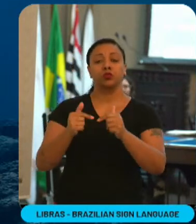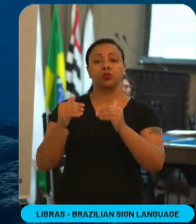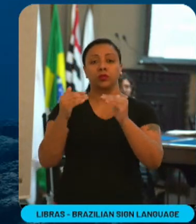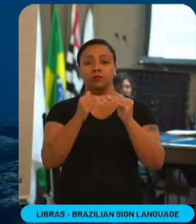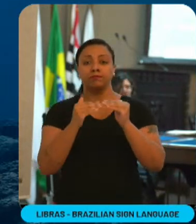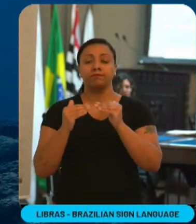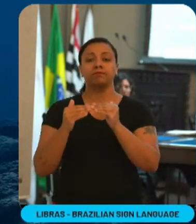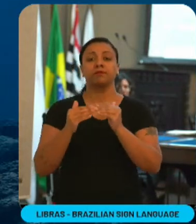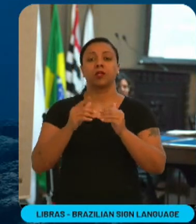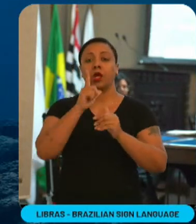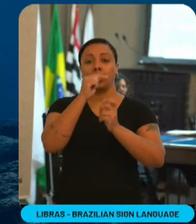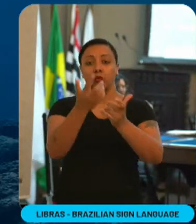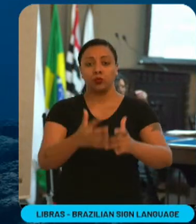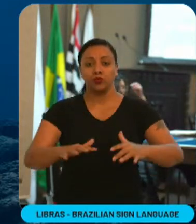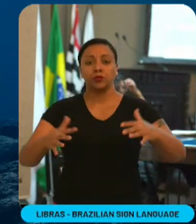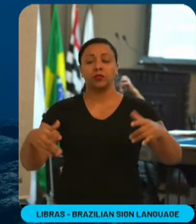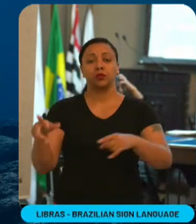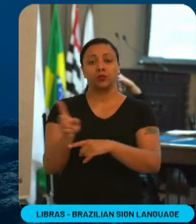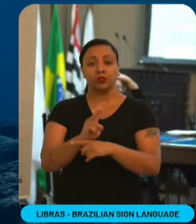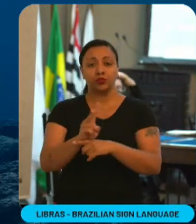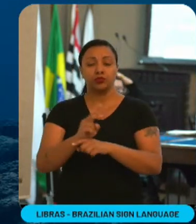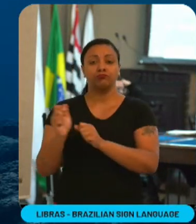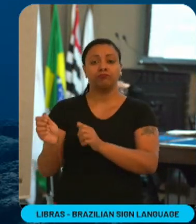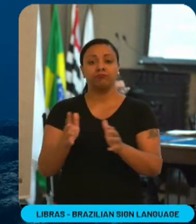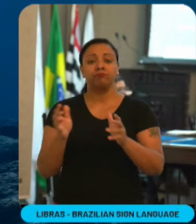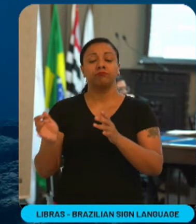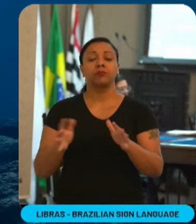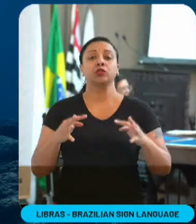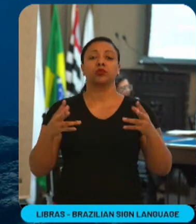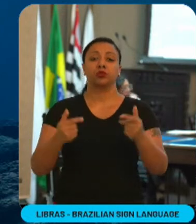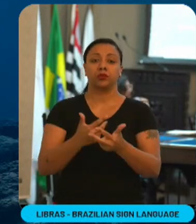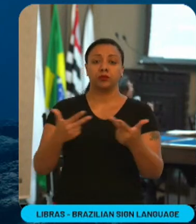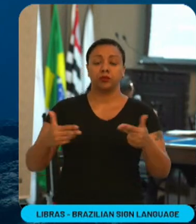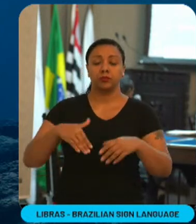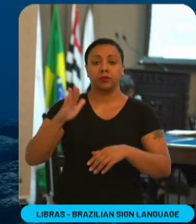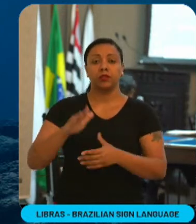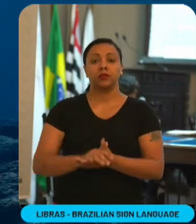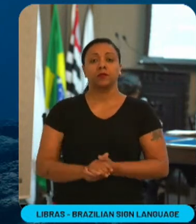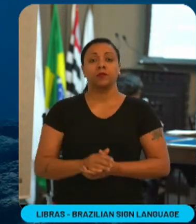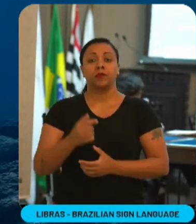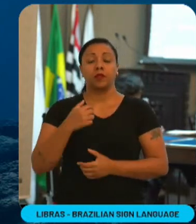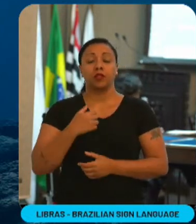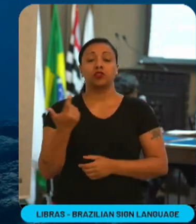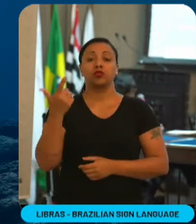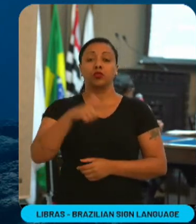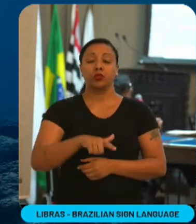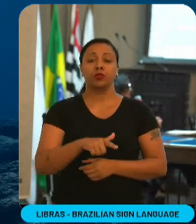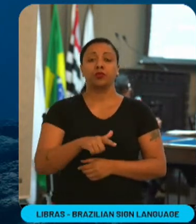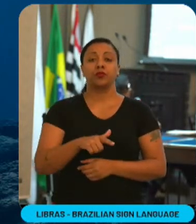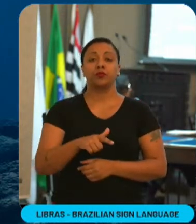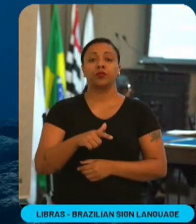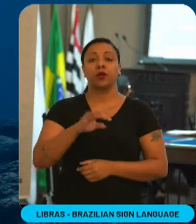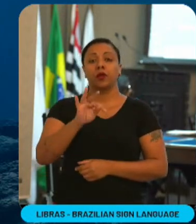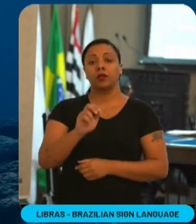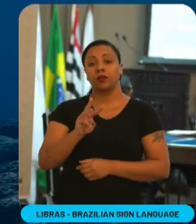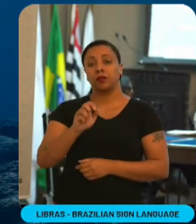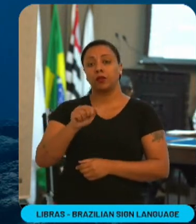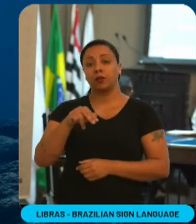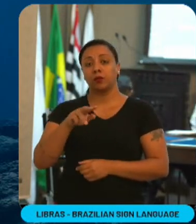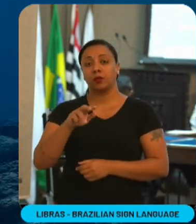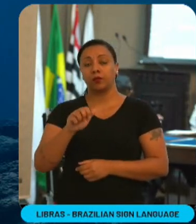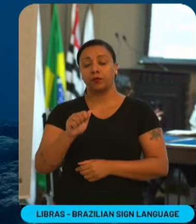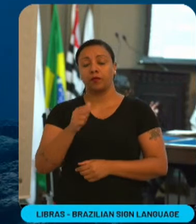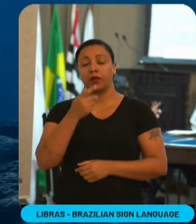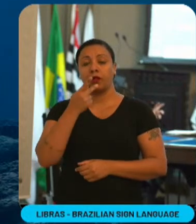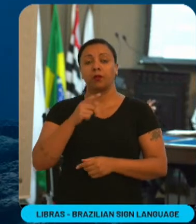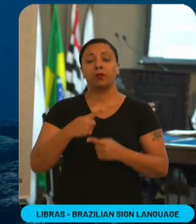projections, everything related to a preserved and productive ocean.